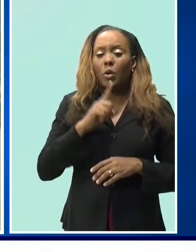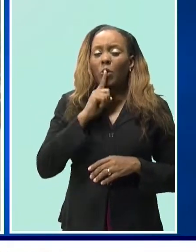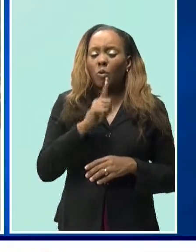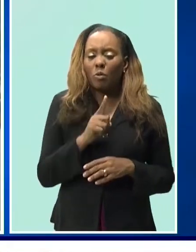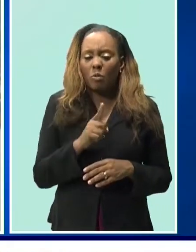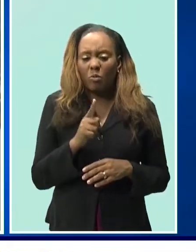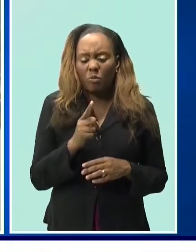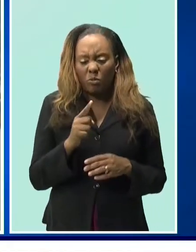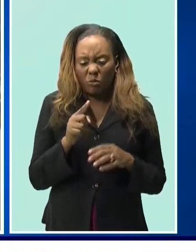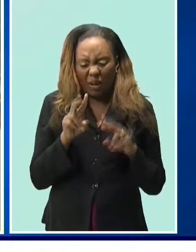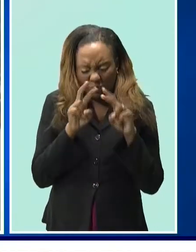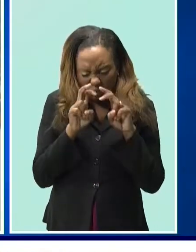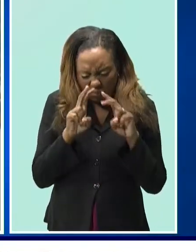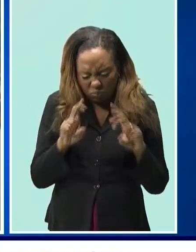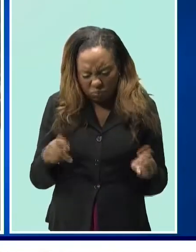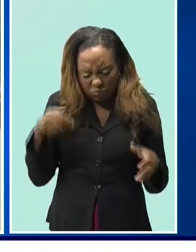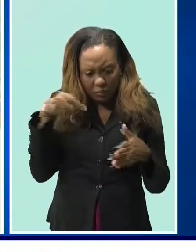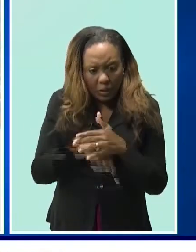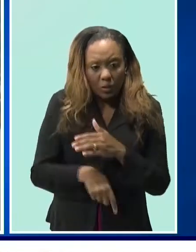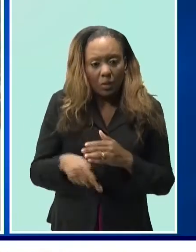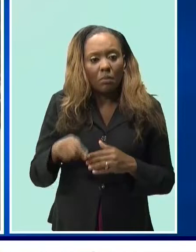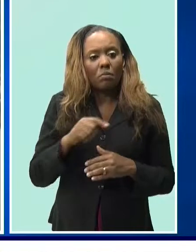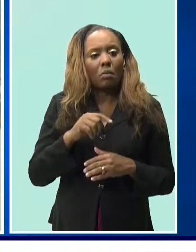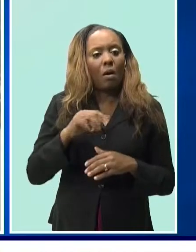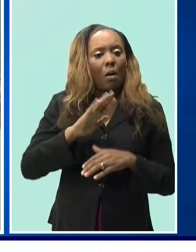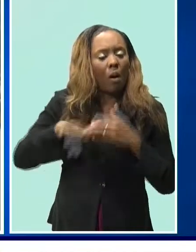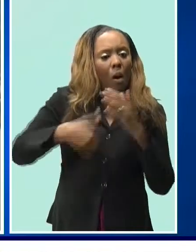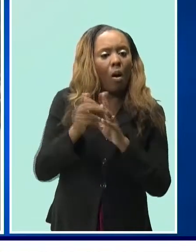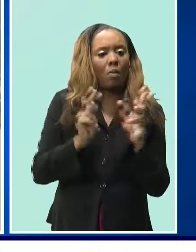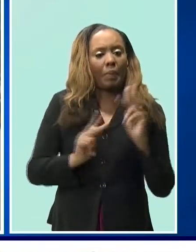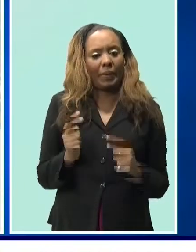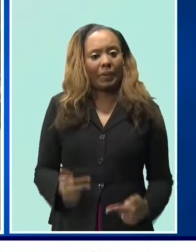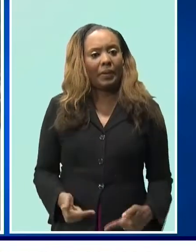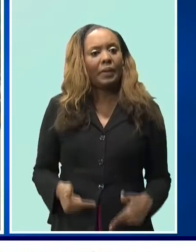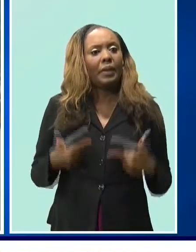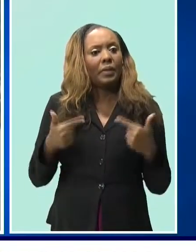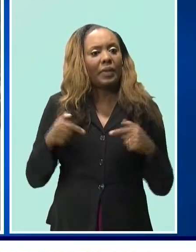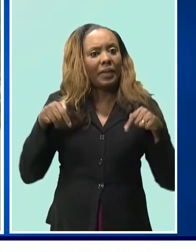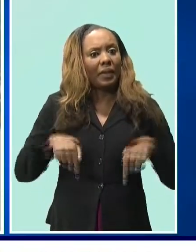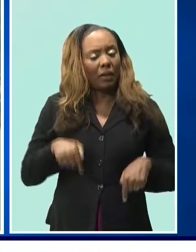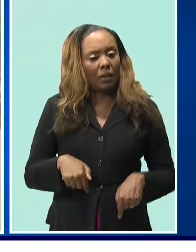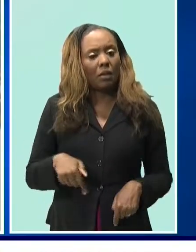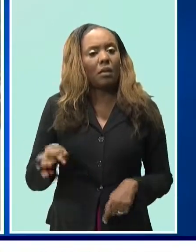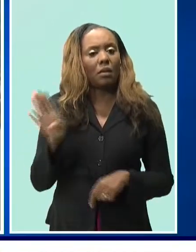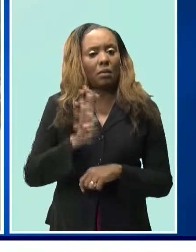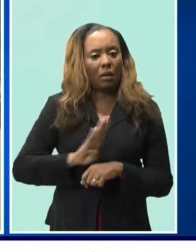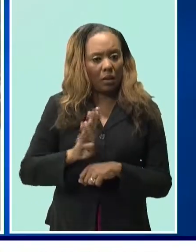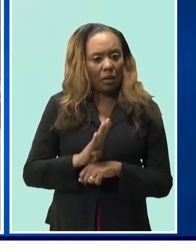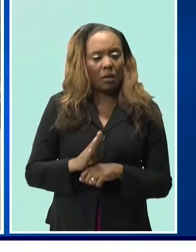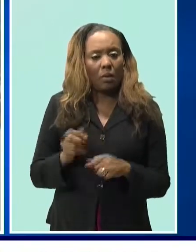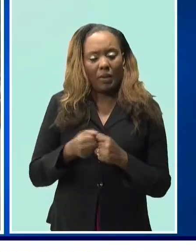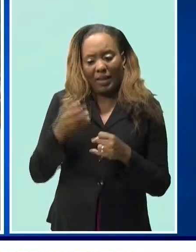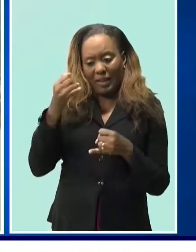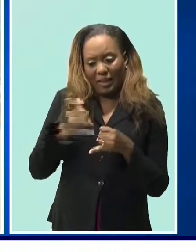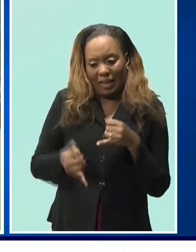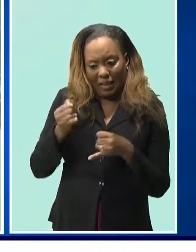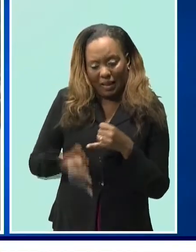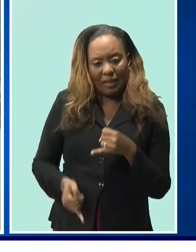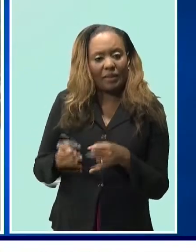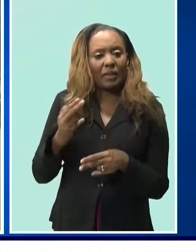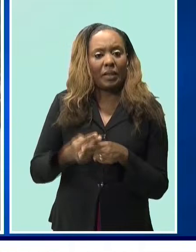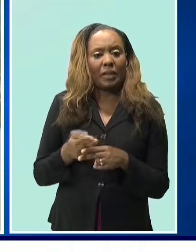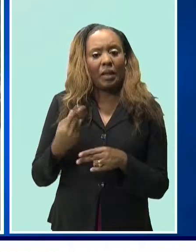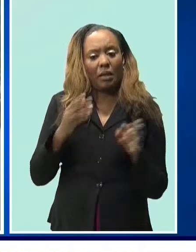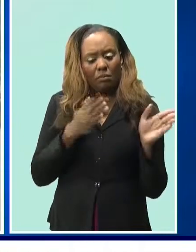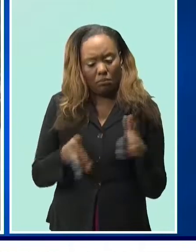had a look at the entire population of Barbados, adult population of Barbados, with those surnames, and organized